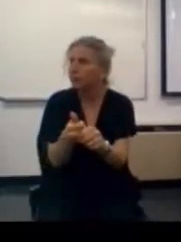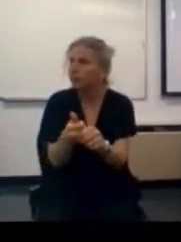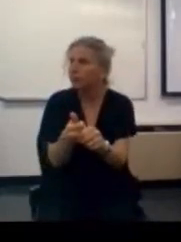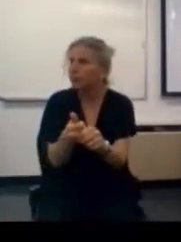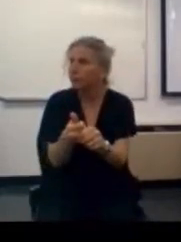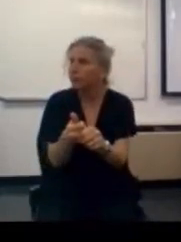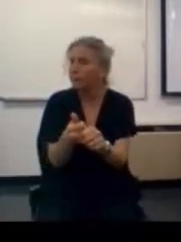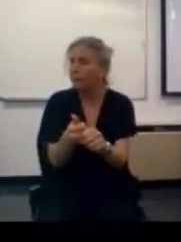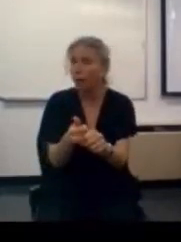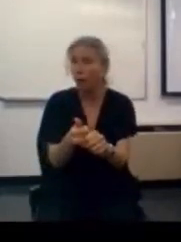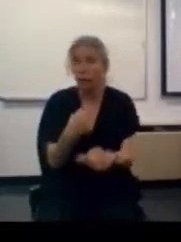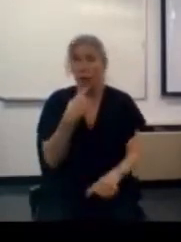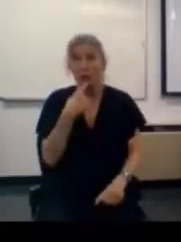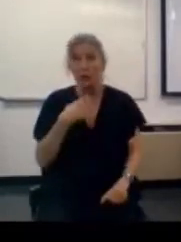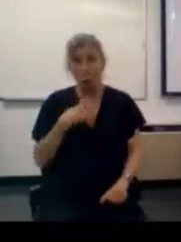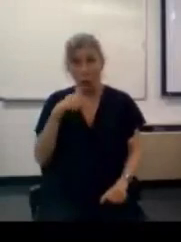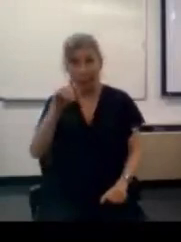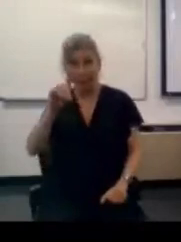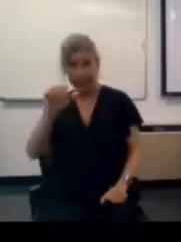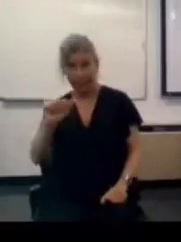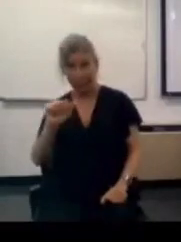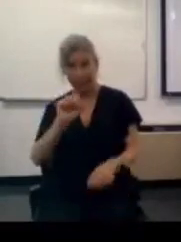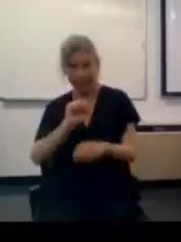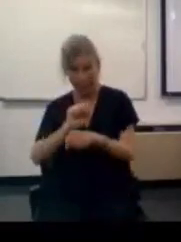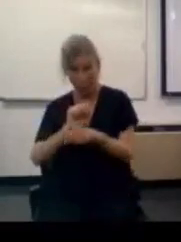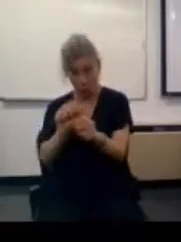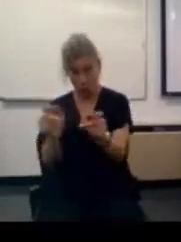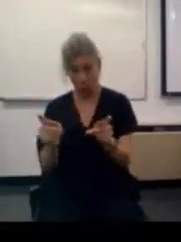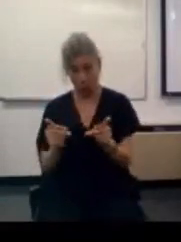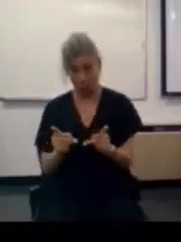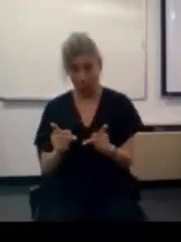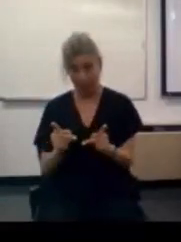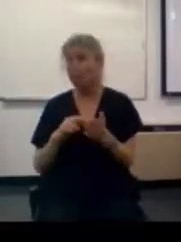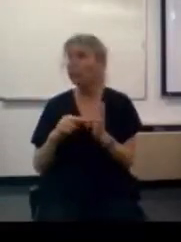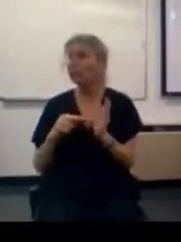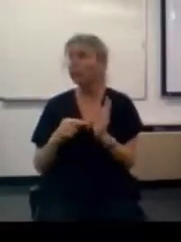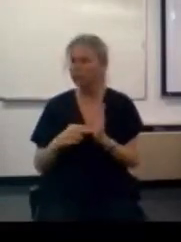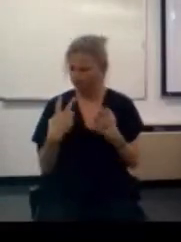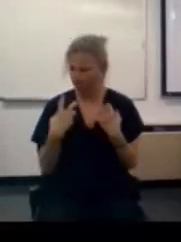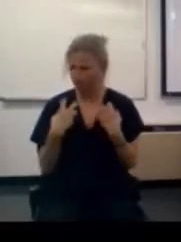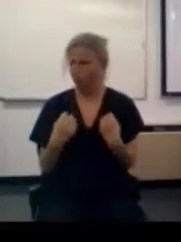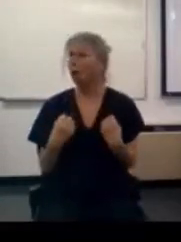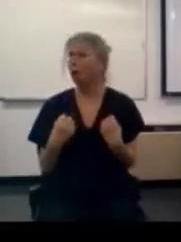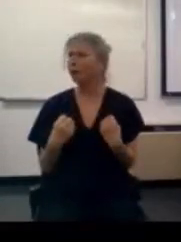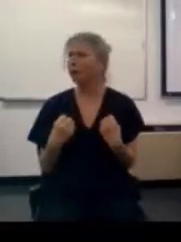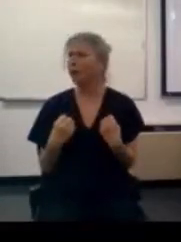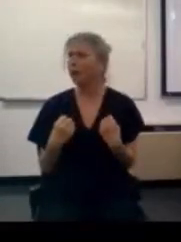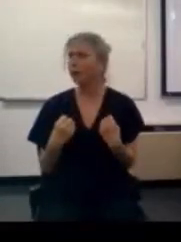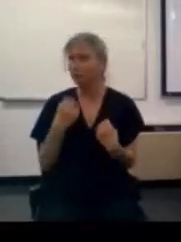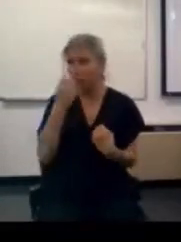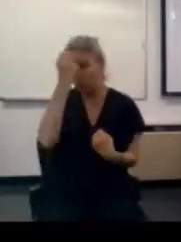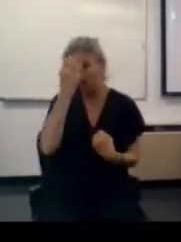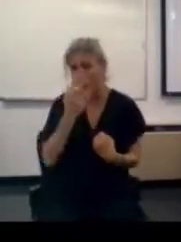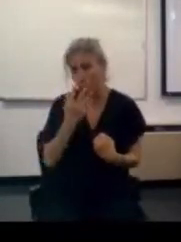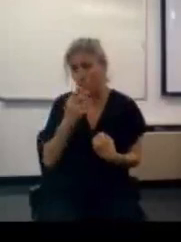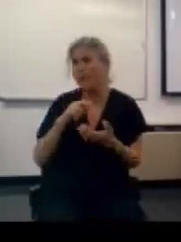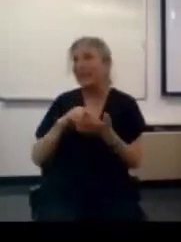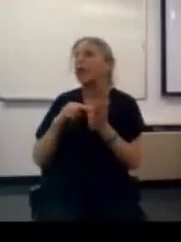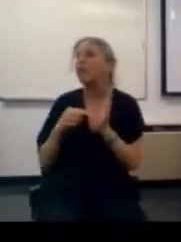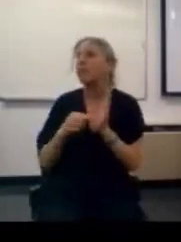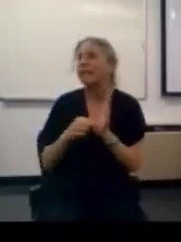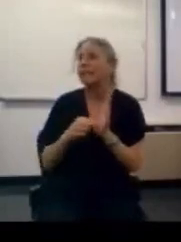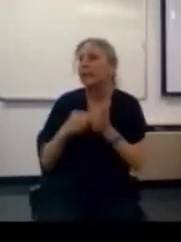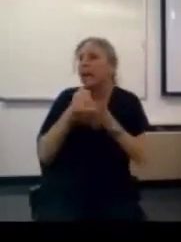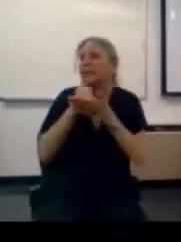want to make sure that we stand by. And the fact that you disclose in a work environment, you should be able to feel confident that